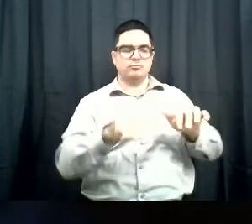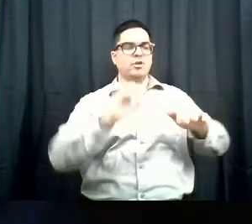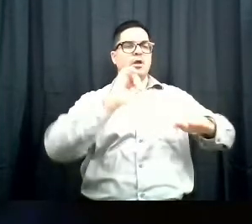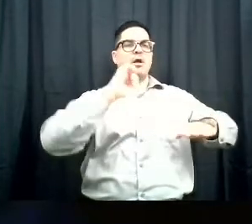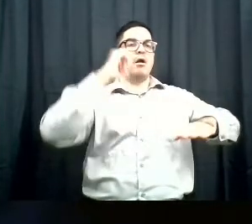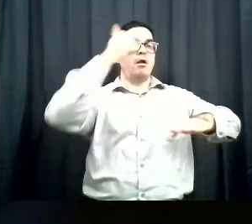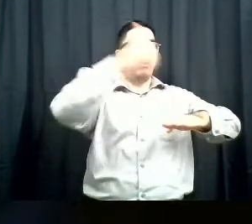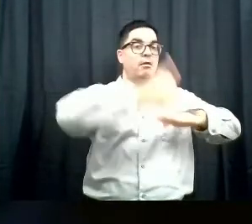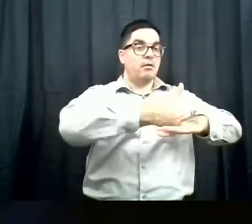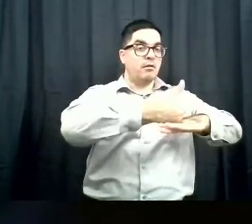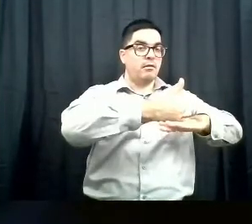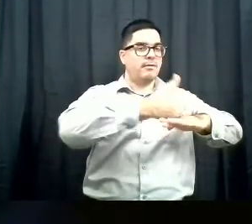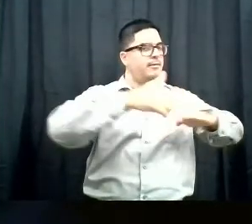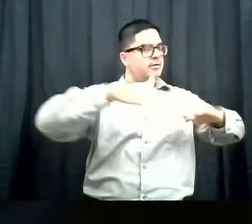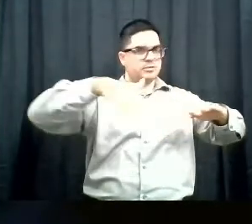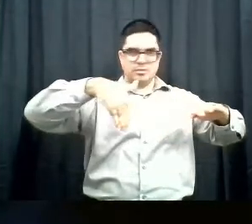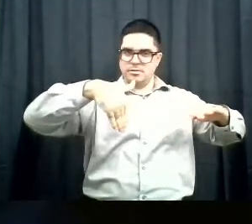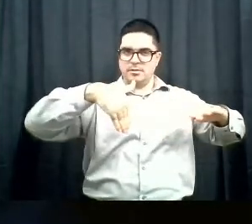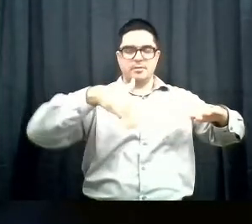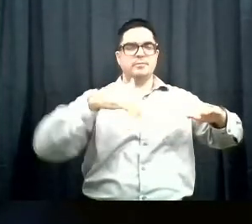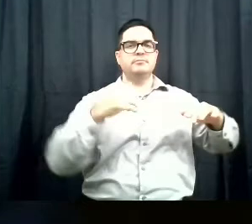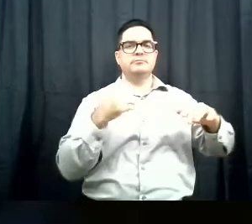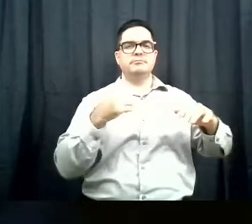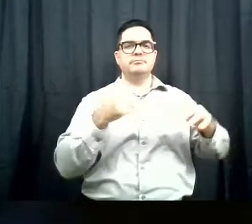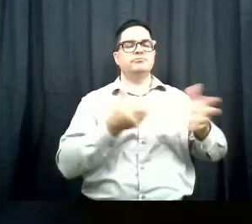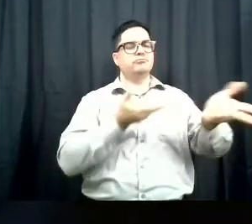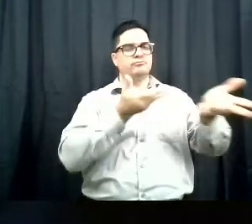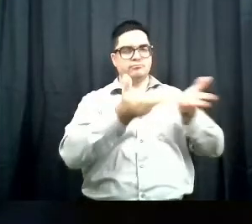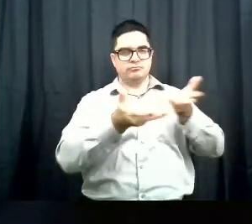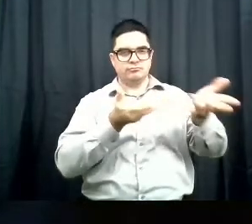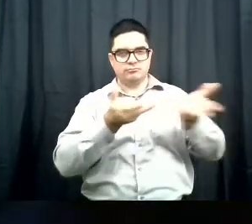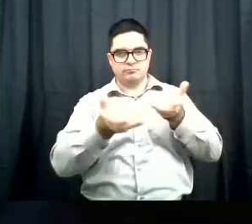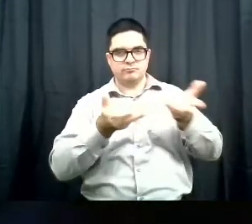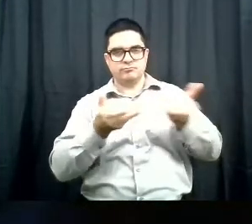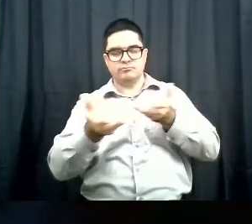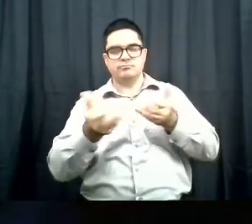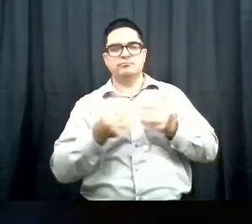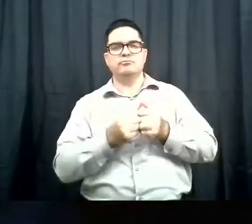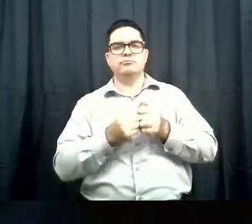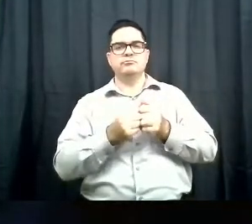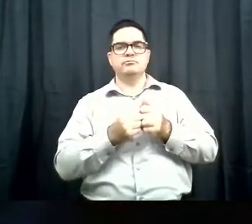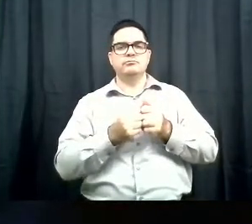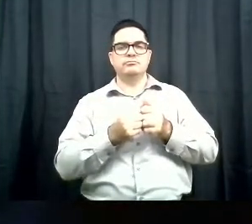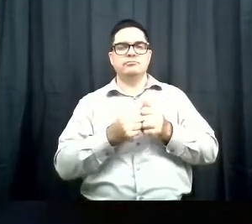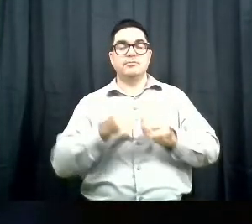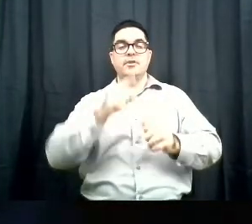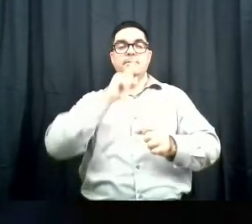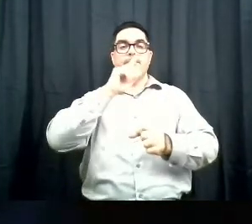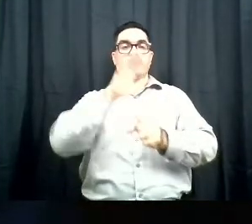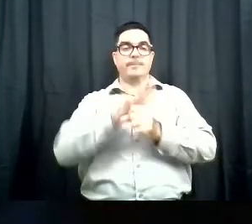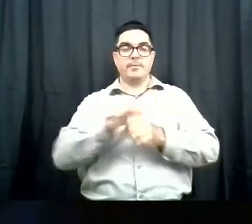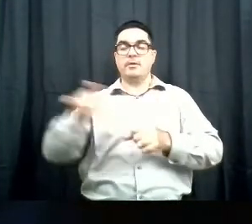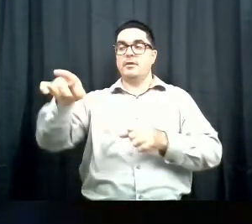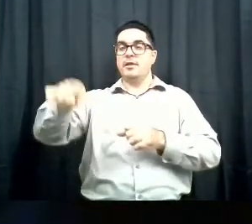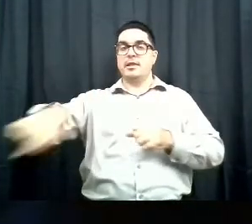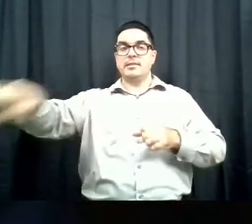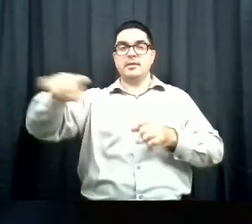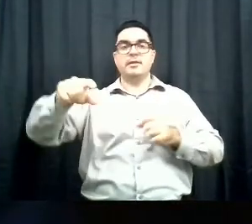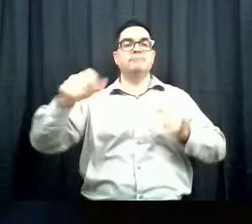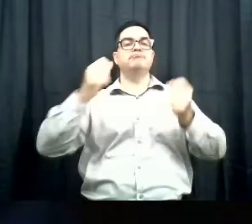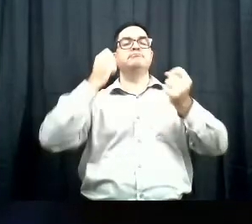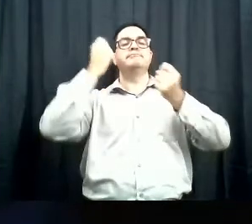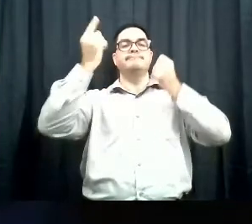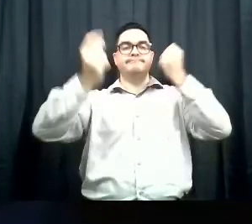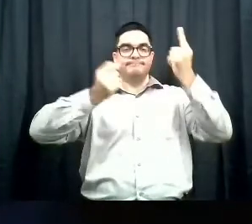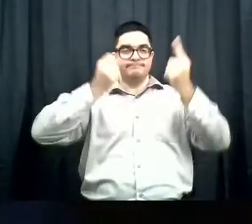letter to the employees through the administrator of the employee retirement system to make sure that the employees understand our position. Again, we will continue